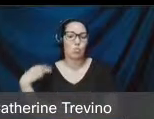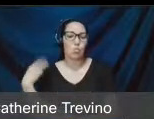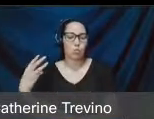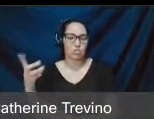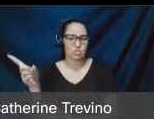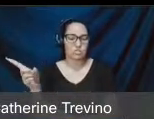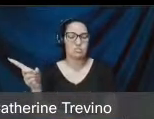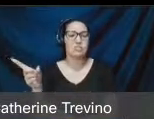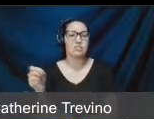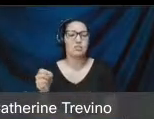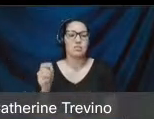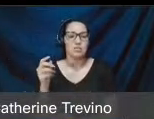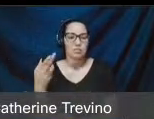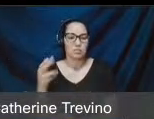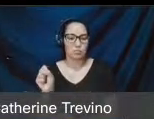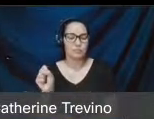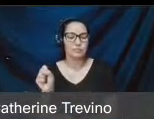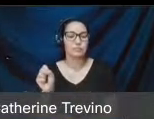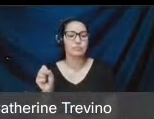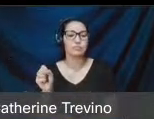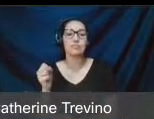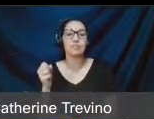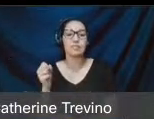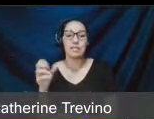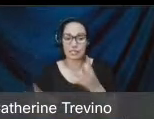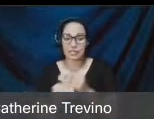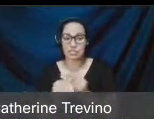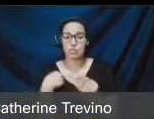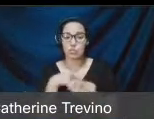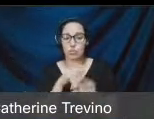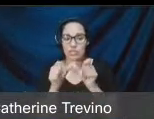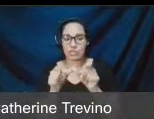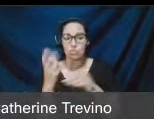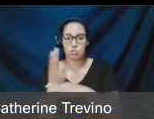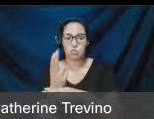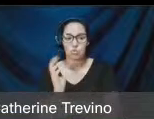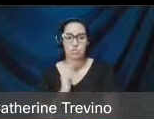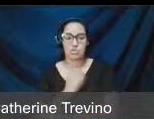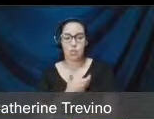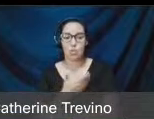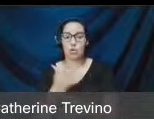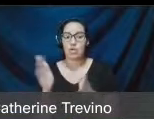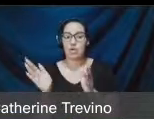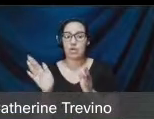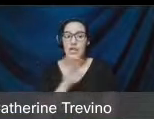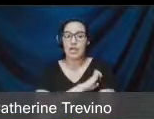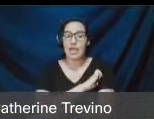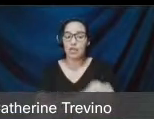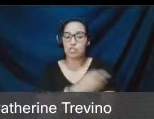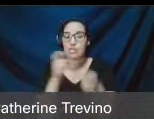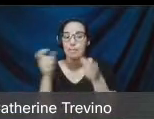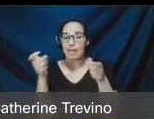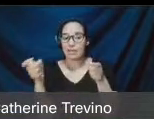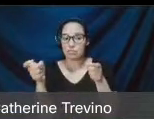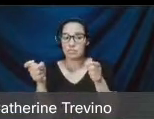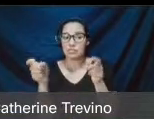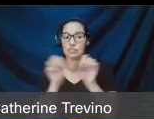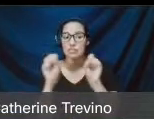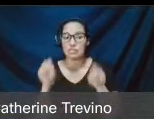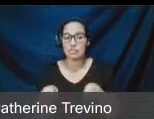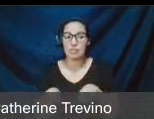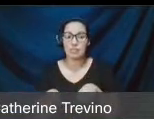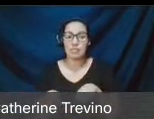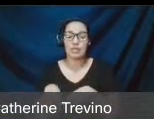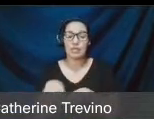And in addition, we continue to use our energy management systems like iView and